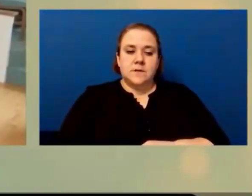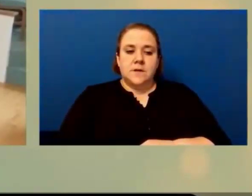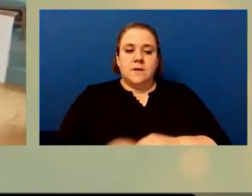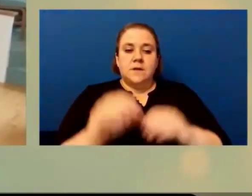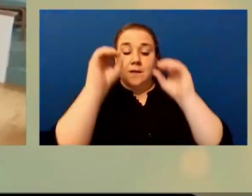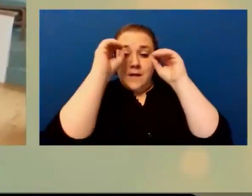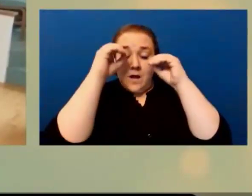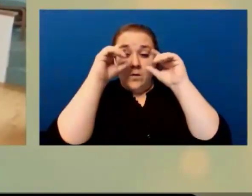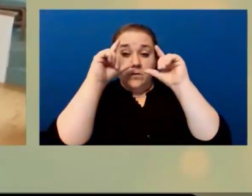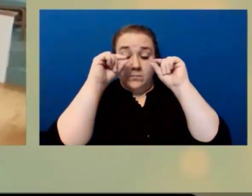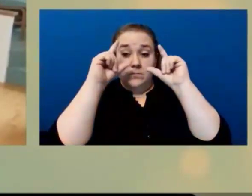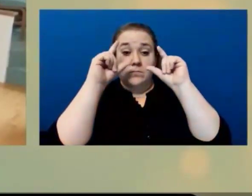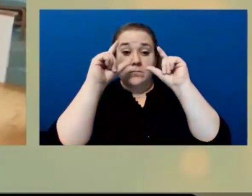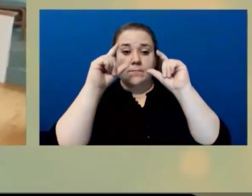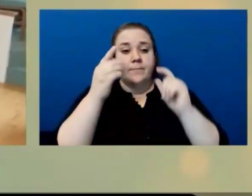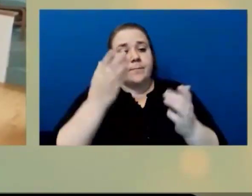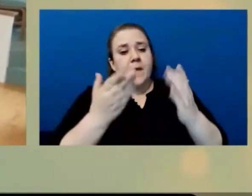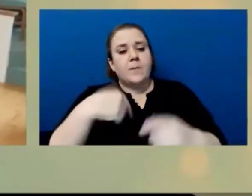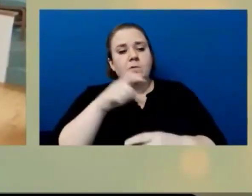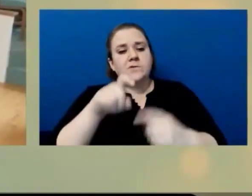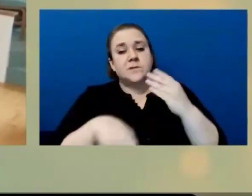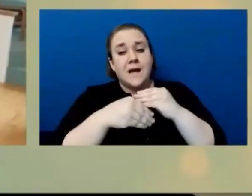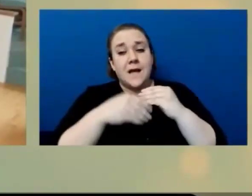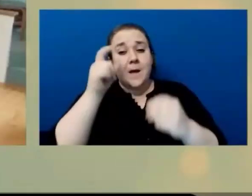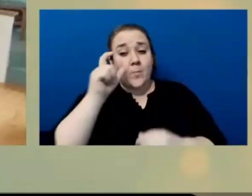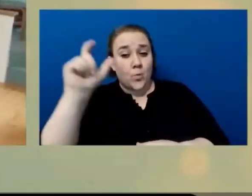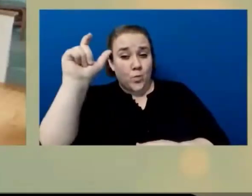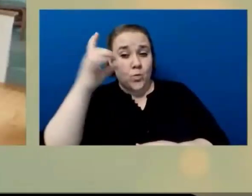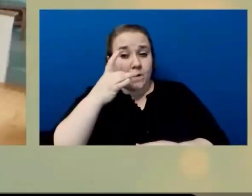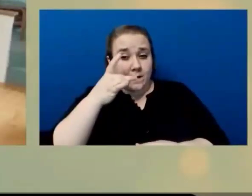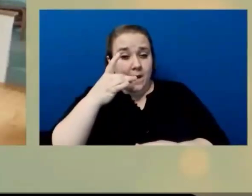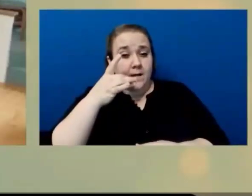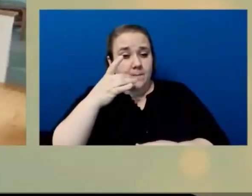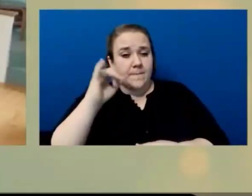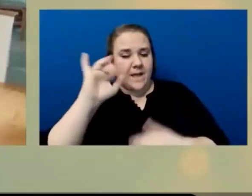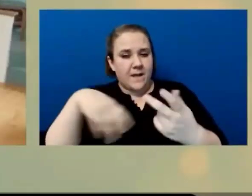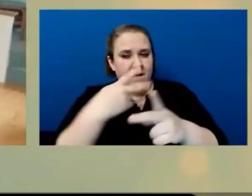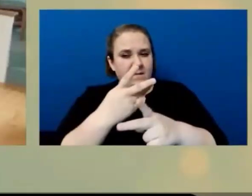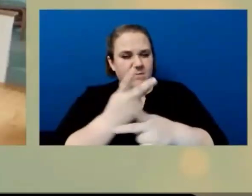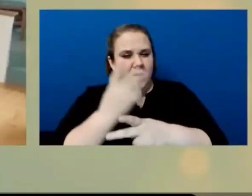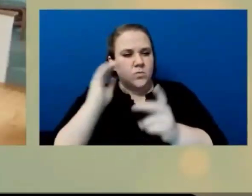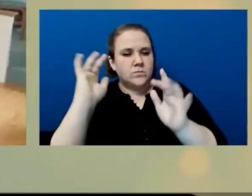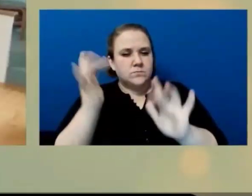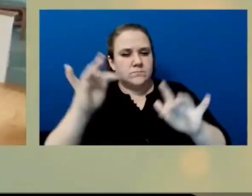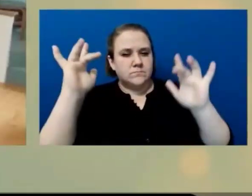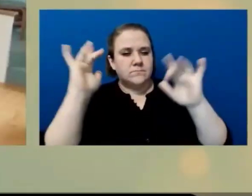his great eyes. Perhaps we should add some moonlight, he said, the kind that shimmers on